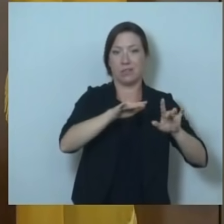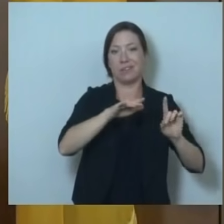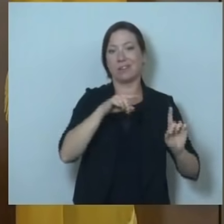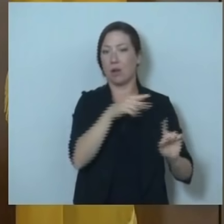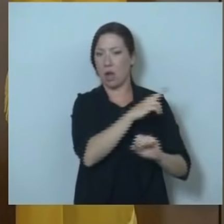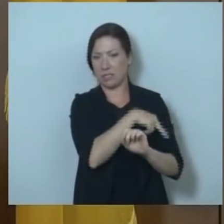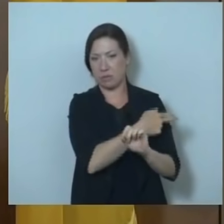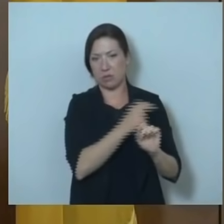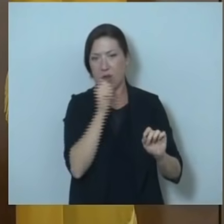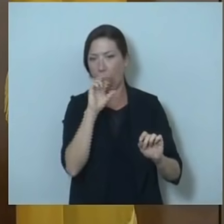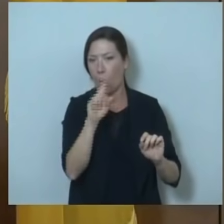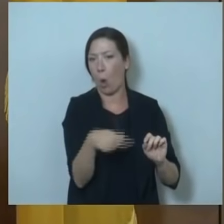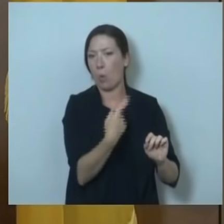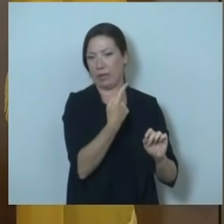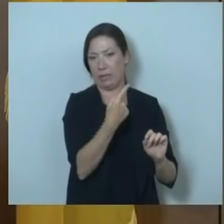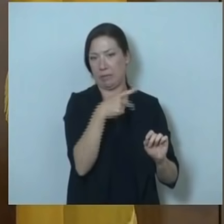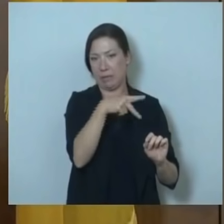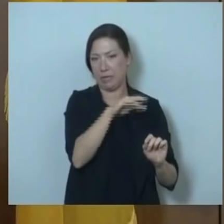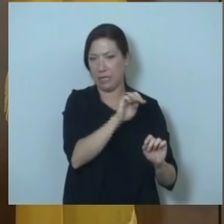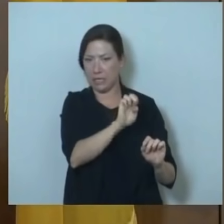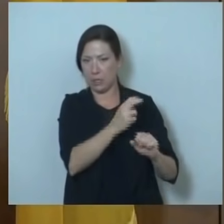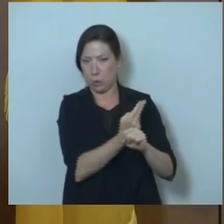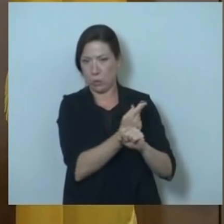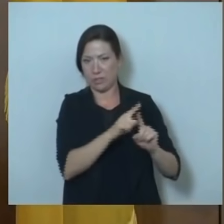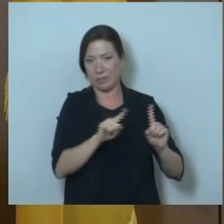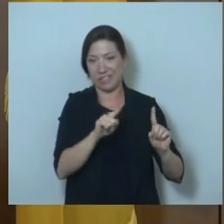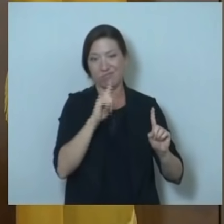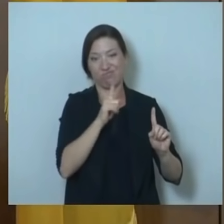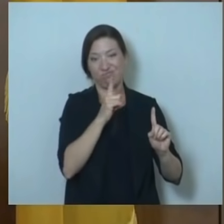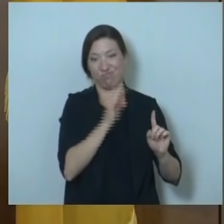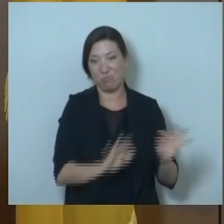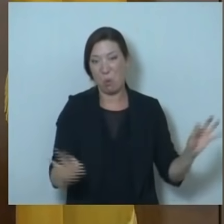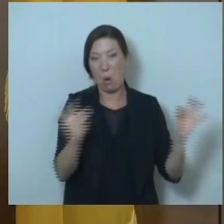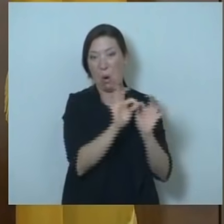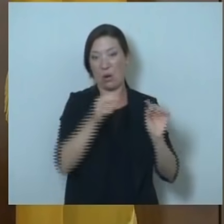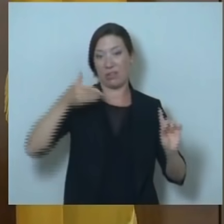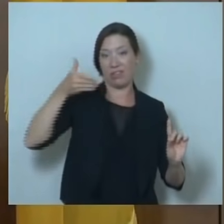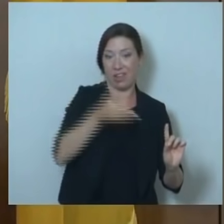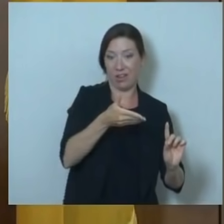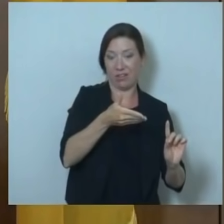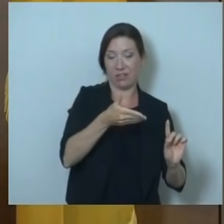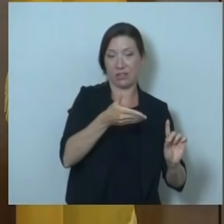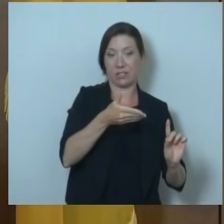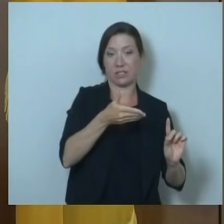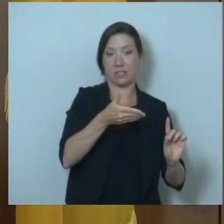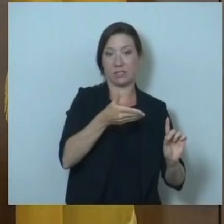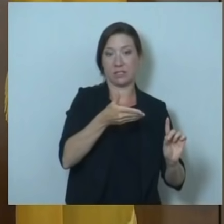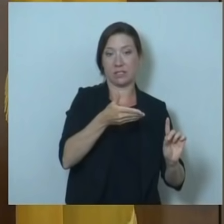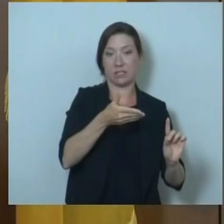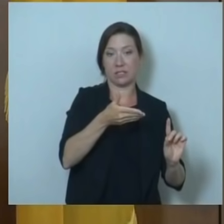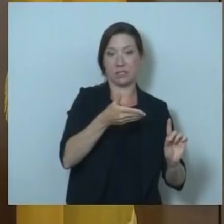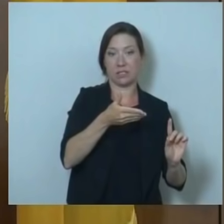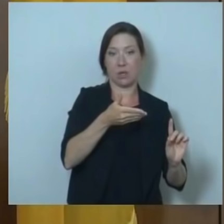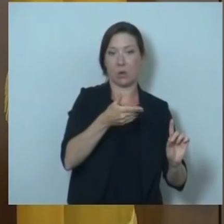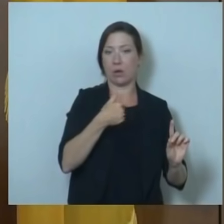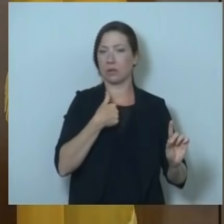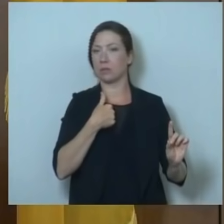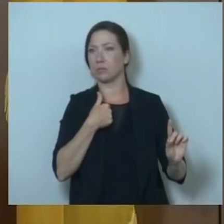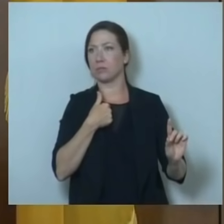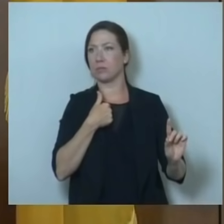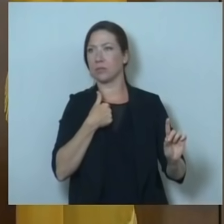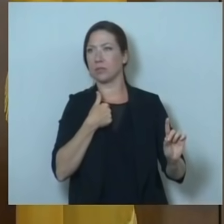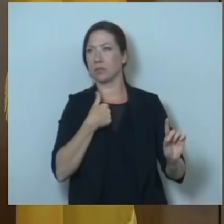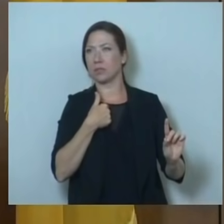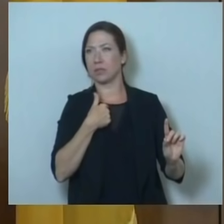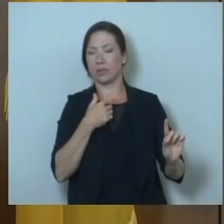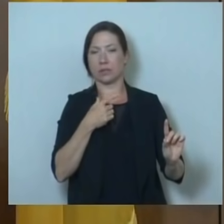that you have to have PPE, that with the number we've received in, and I'm going to look for the total that we have available to us,